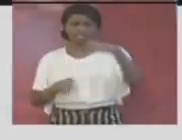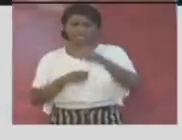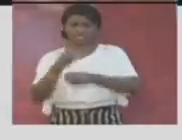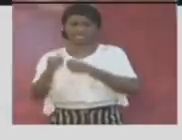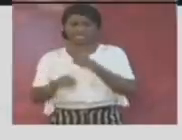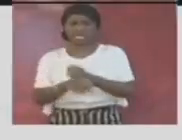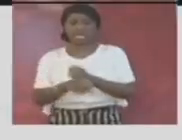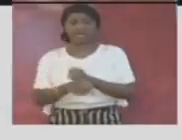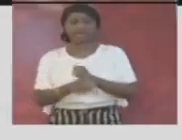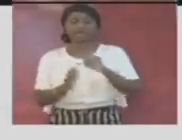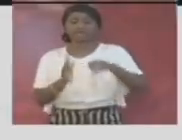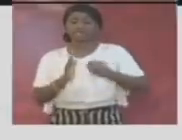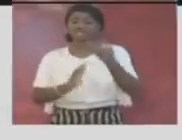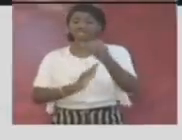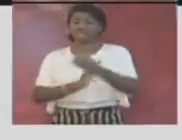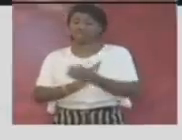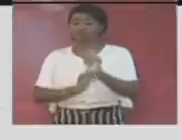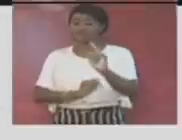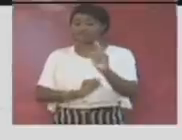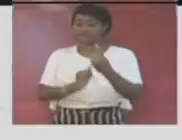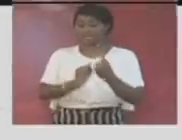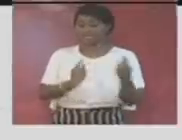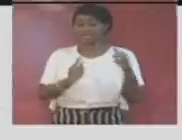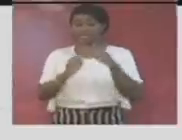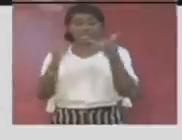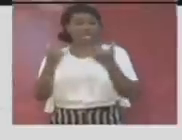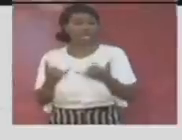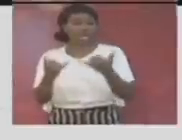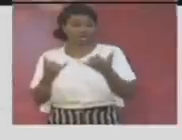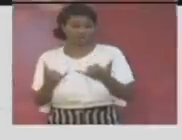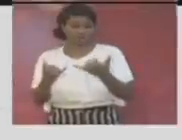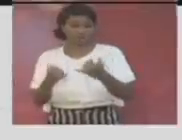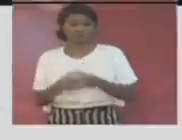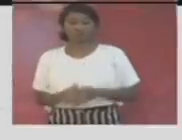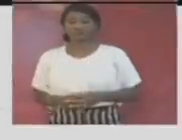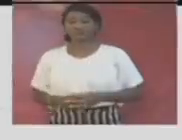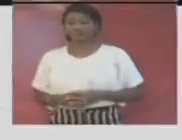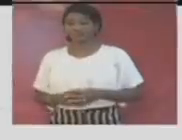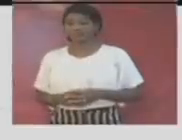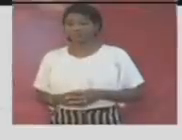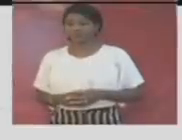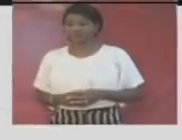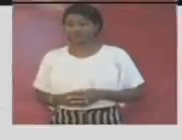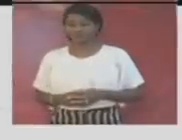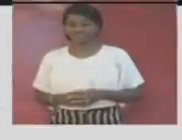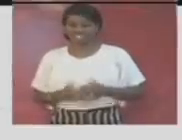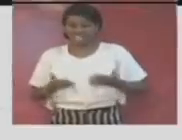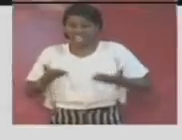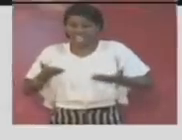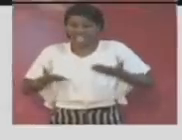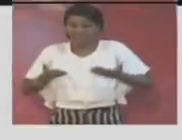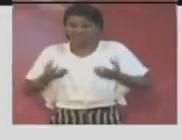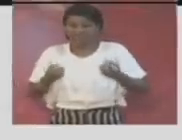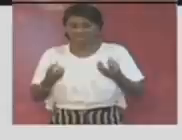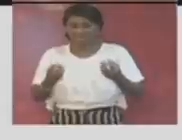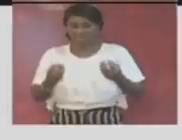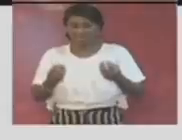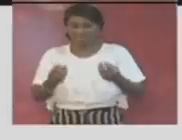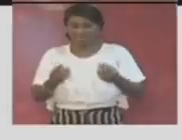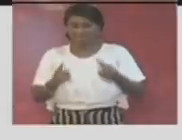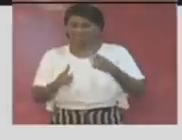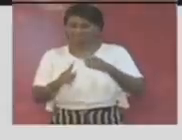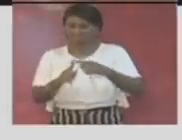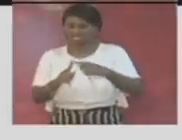data from January 1st to date. The things to note there really are that the average number of cases, that